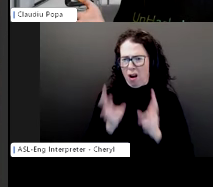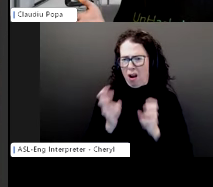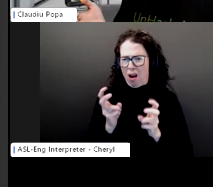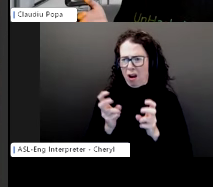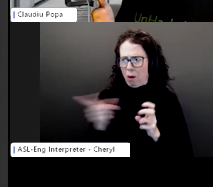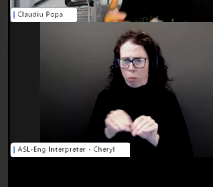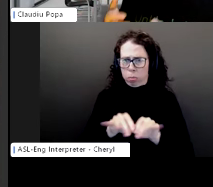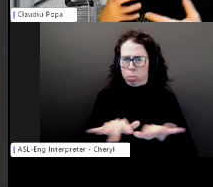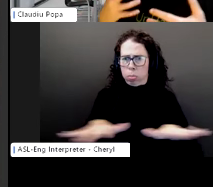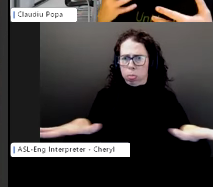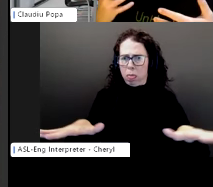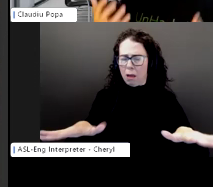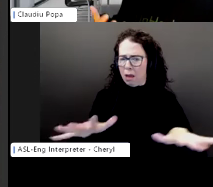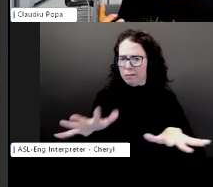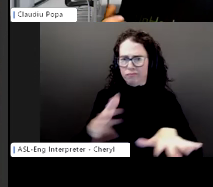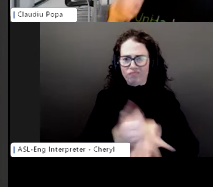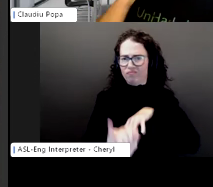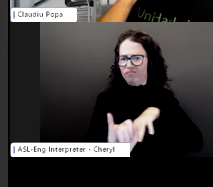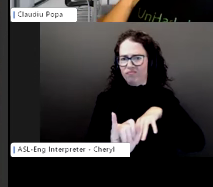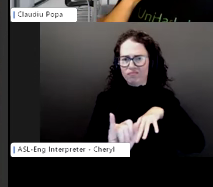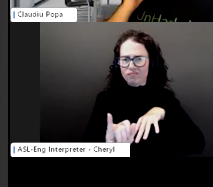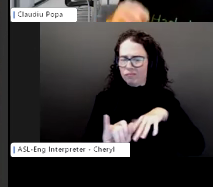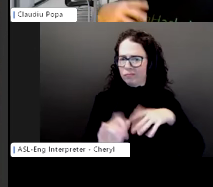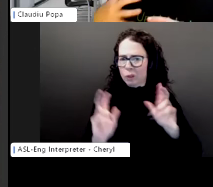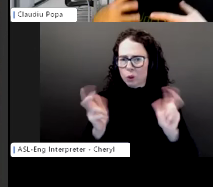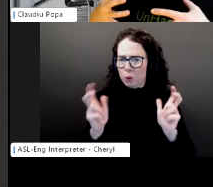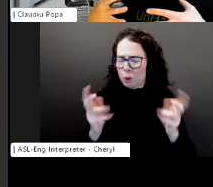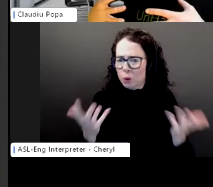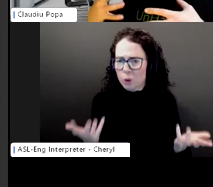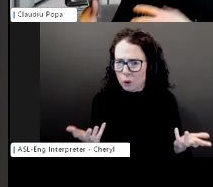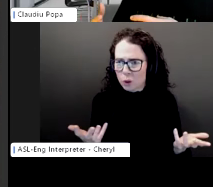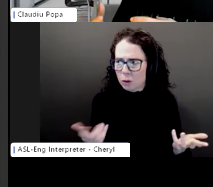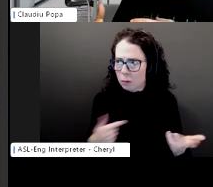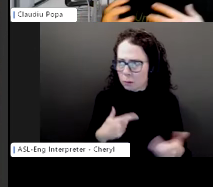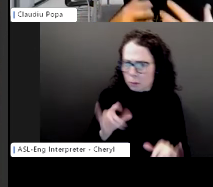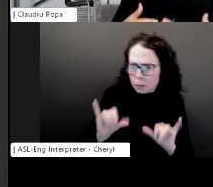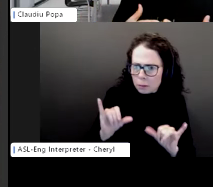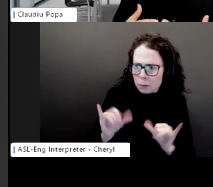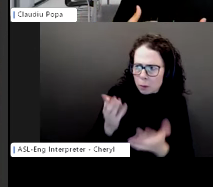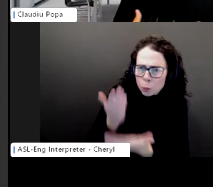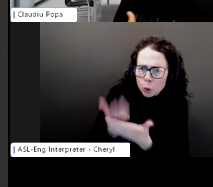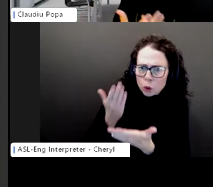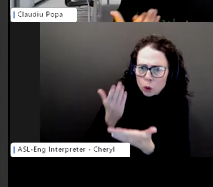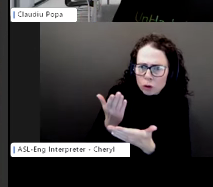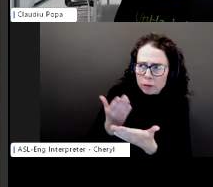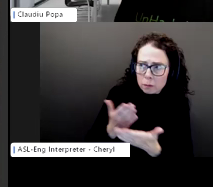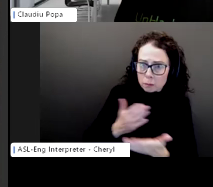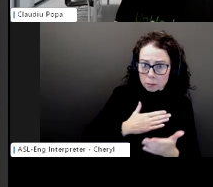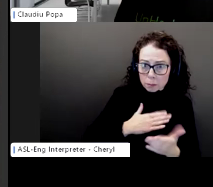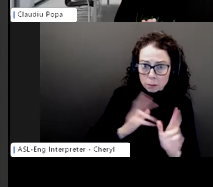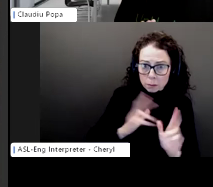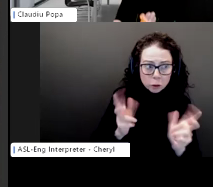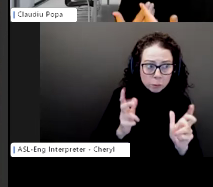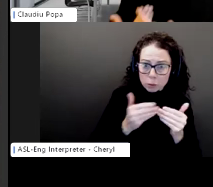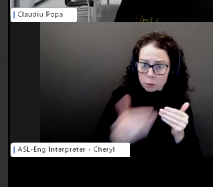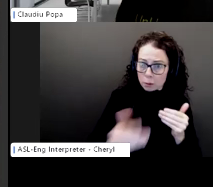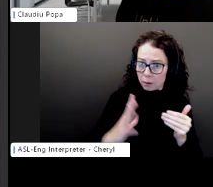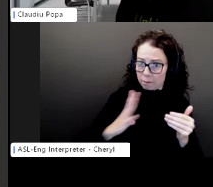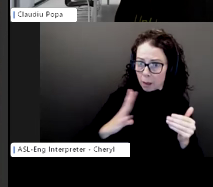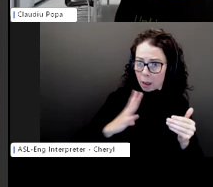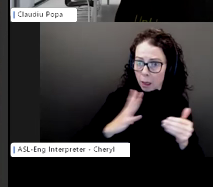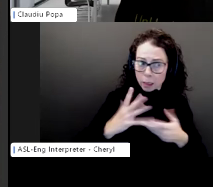does, right? So it's difficult to know whether your computer is okay or not, because antivirus tools are